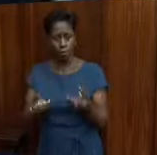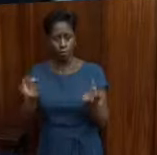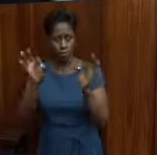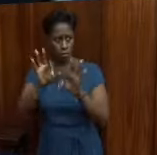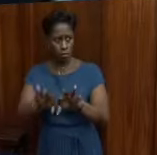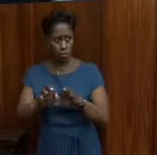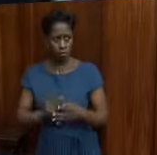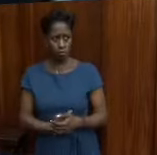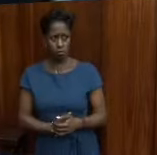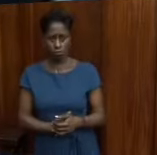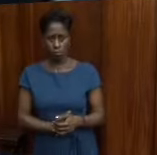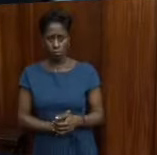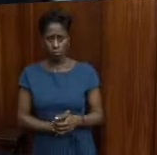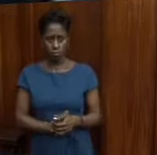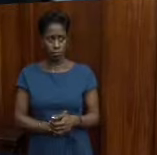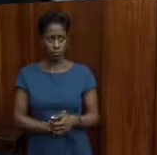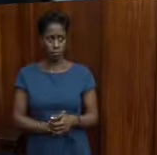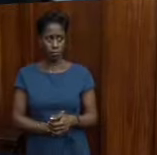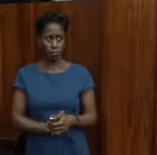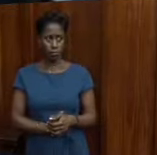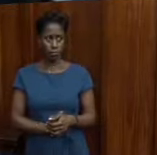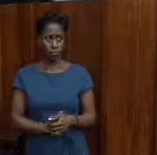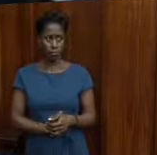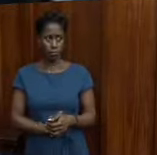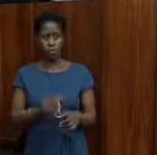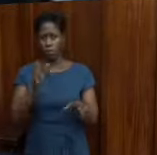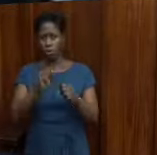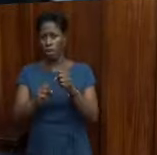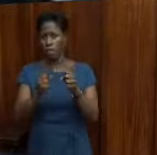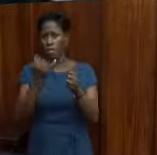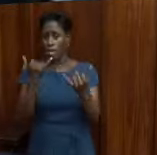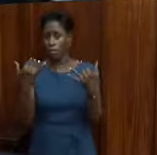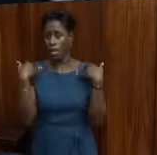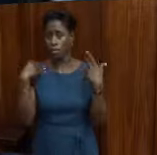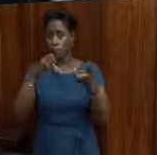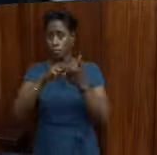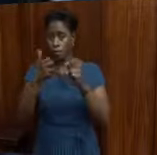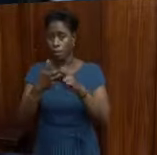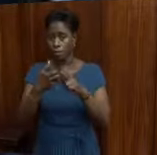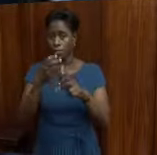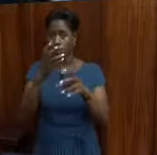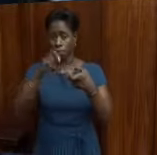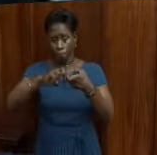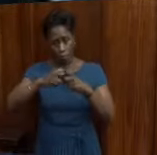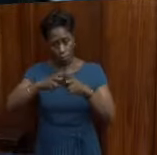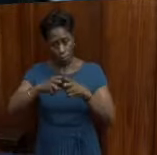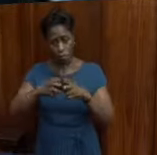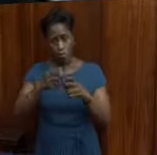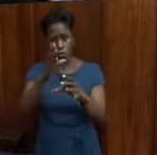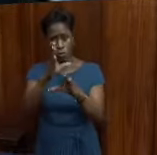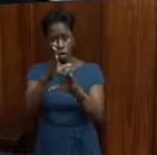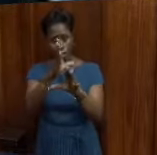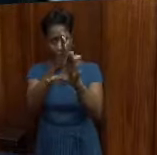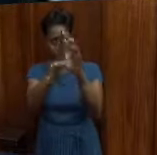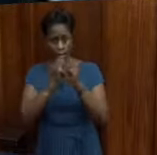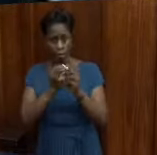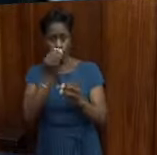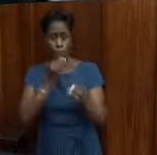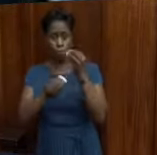the supply chain globally has been food insecurity and rising price of imported food. No society is